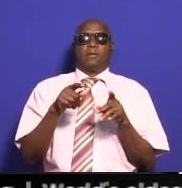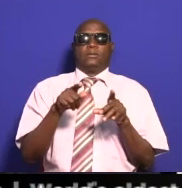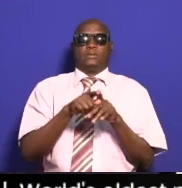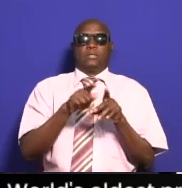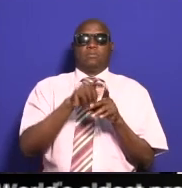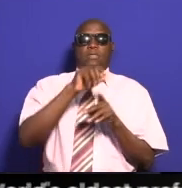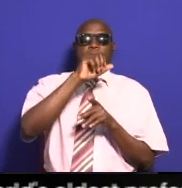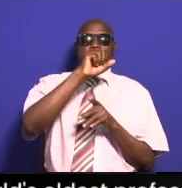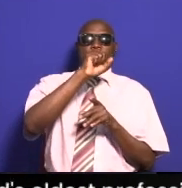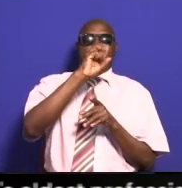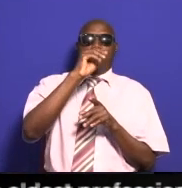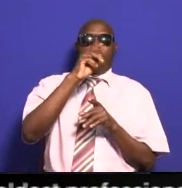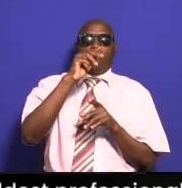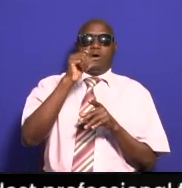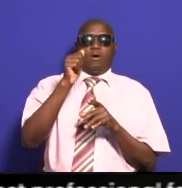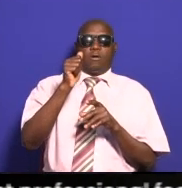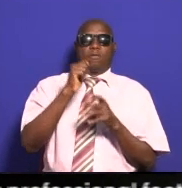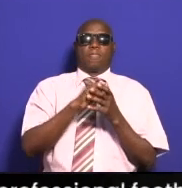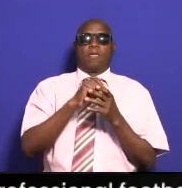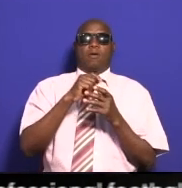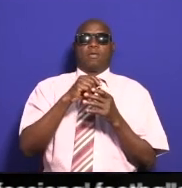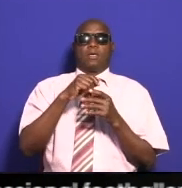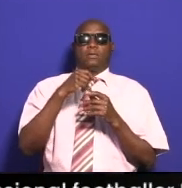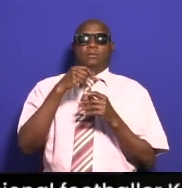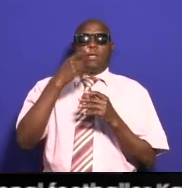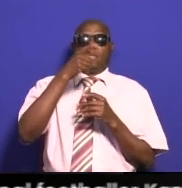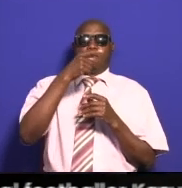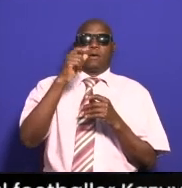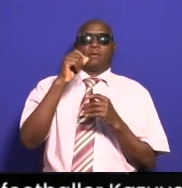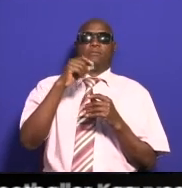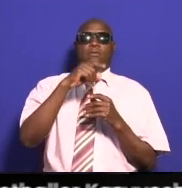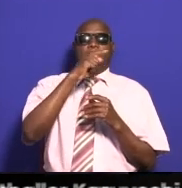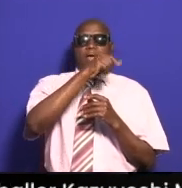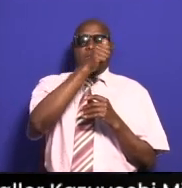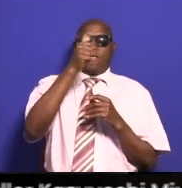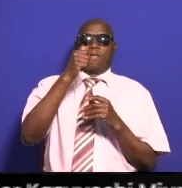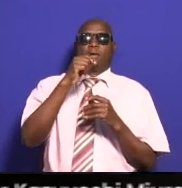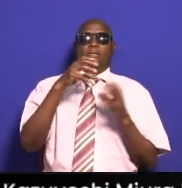well, yeah, for almost everyone in the team is the first time, so it's great to be here.